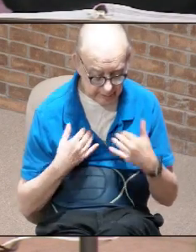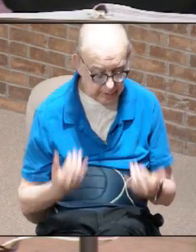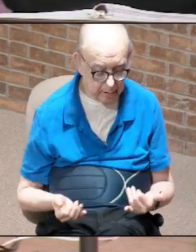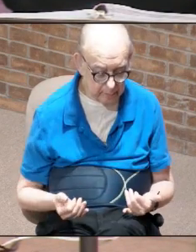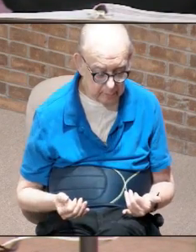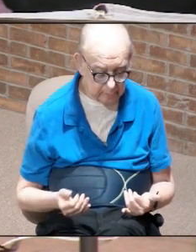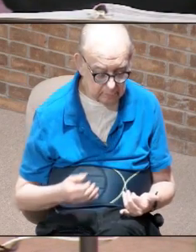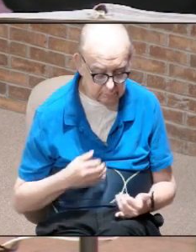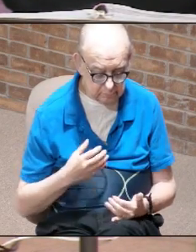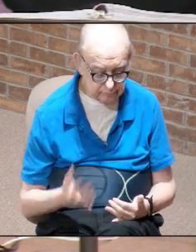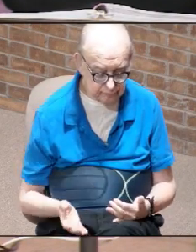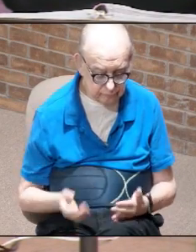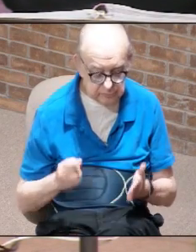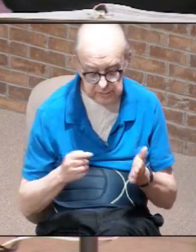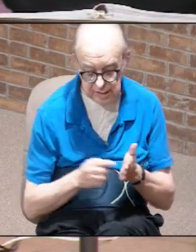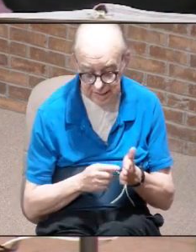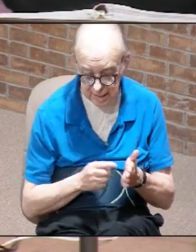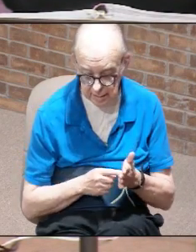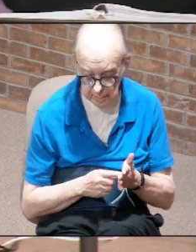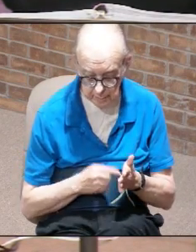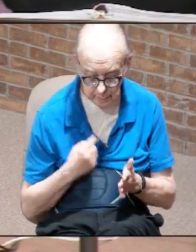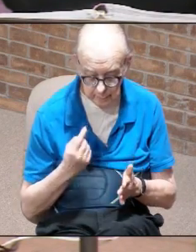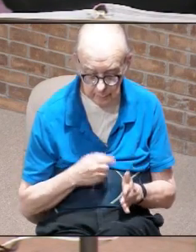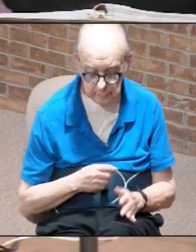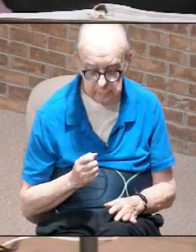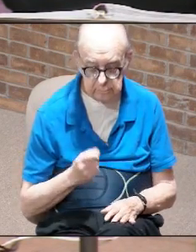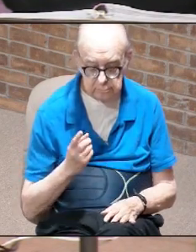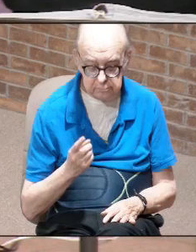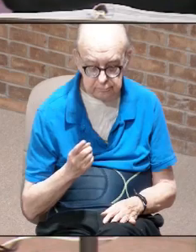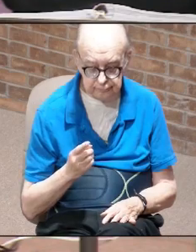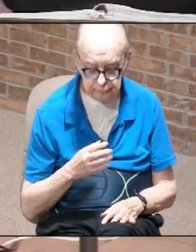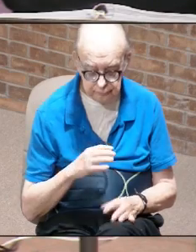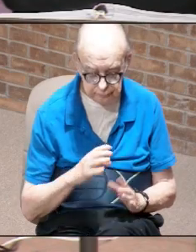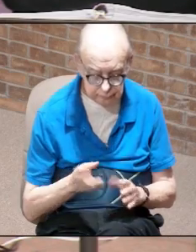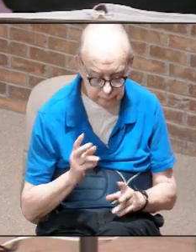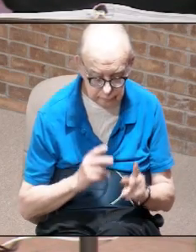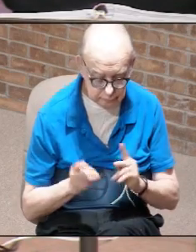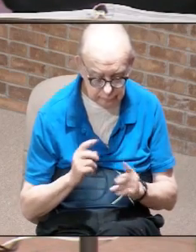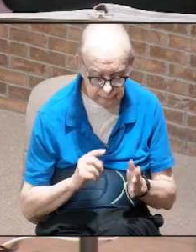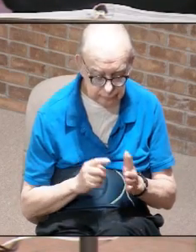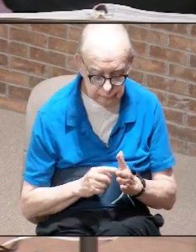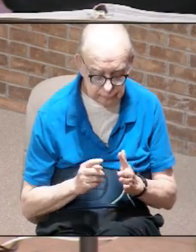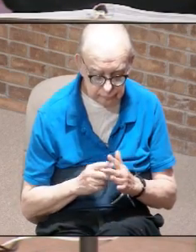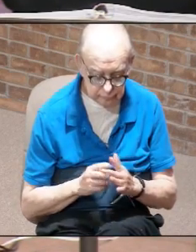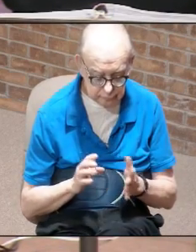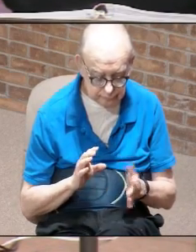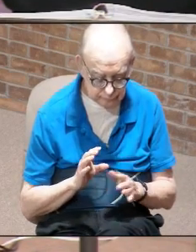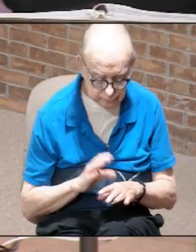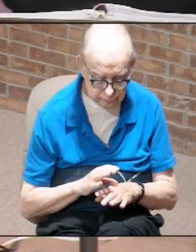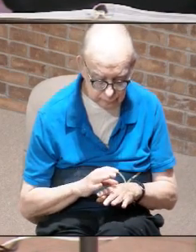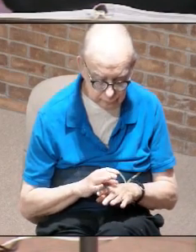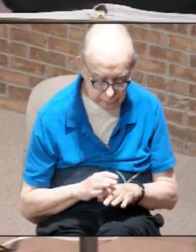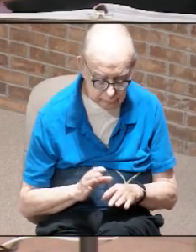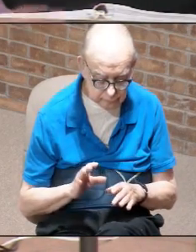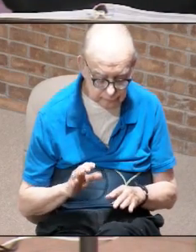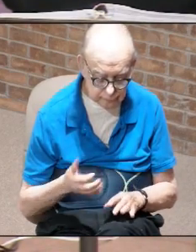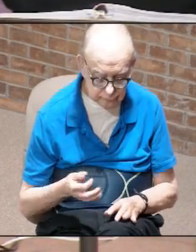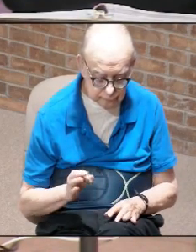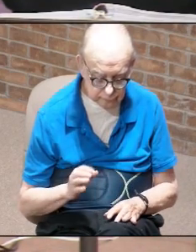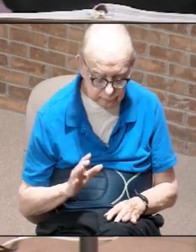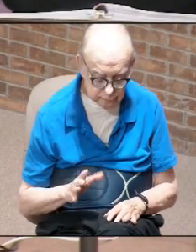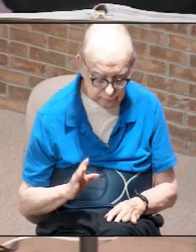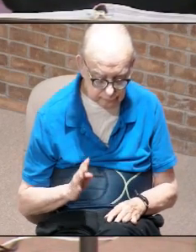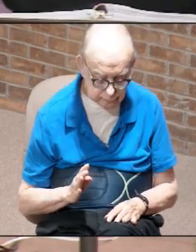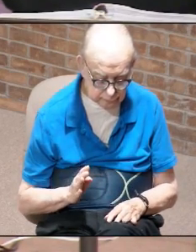today. There's an indebtedness. We need to understand there's a group of people that started this church in 1954 and somewhere